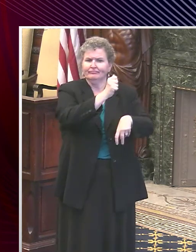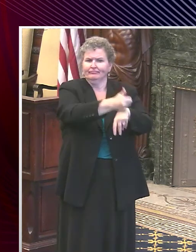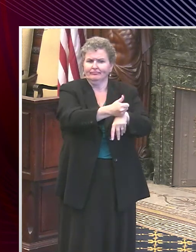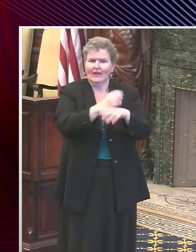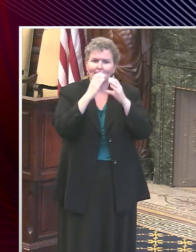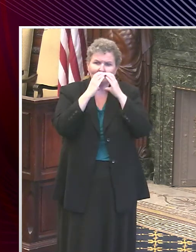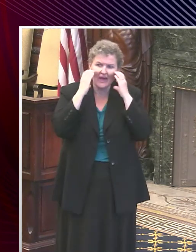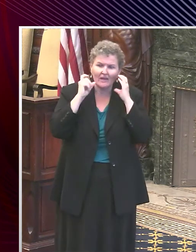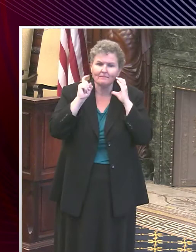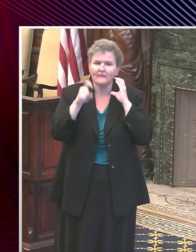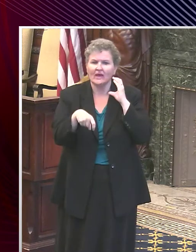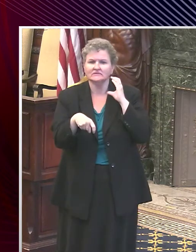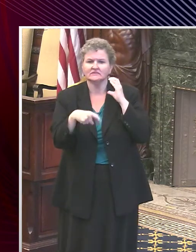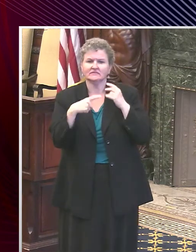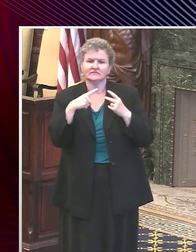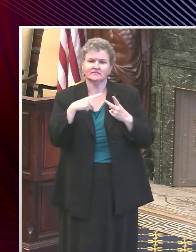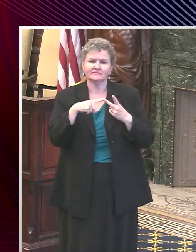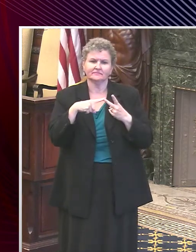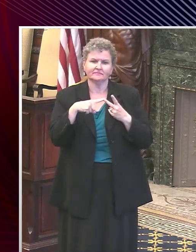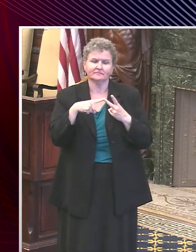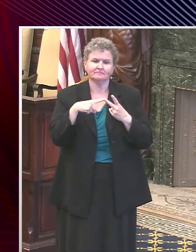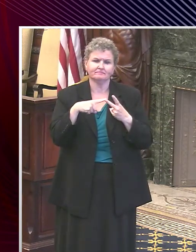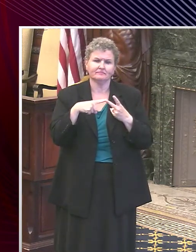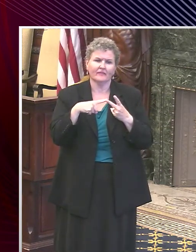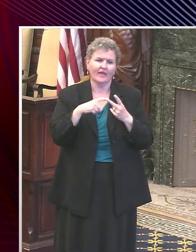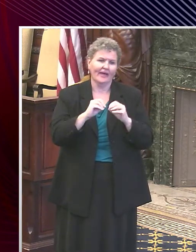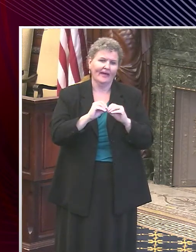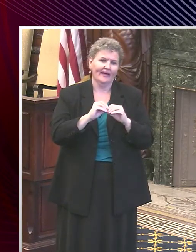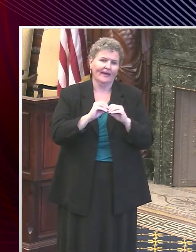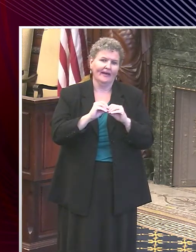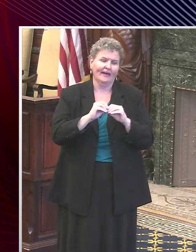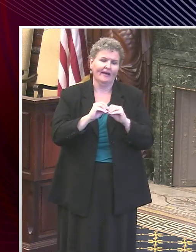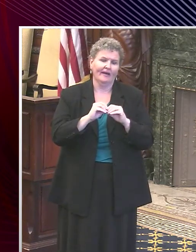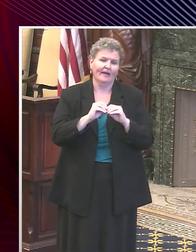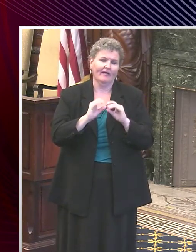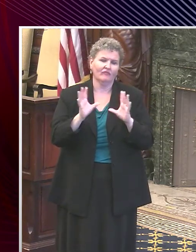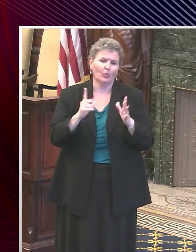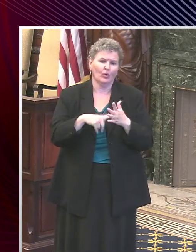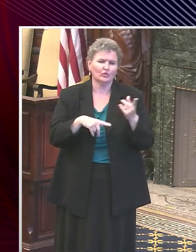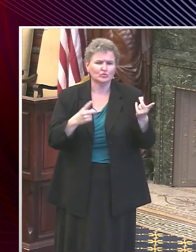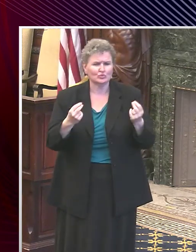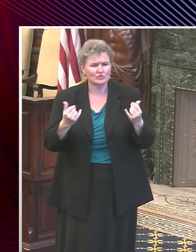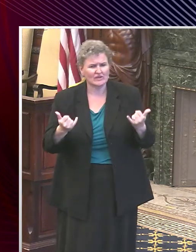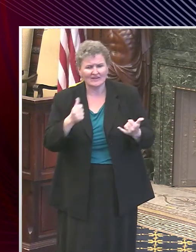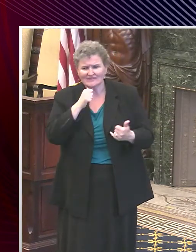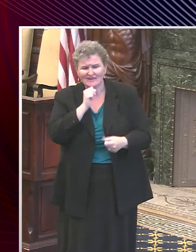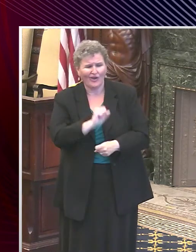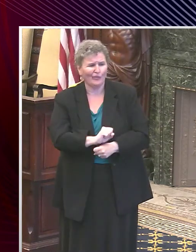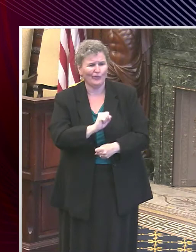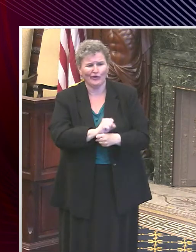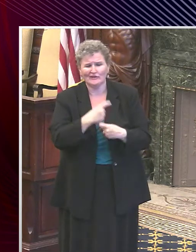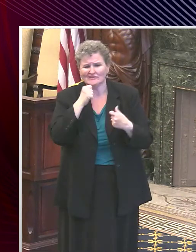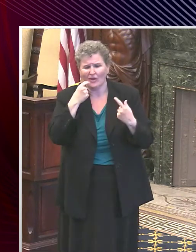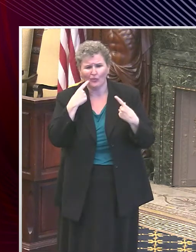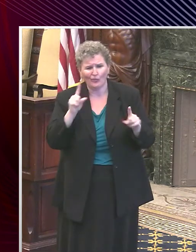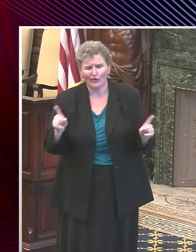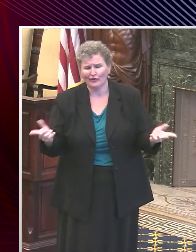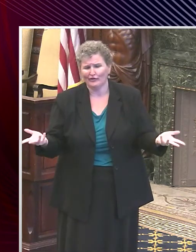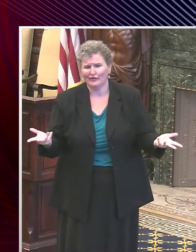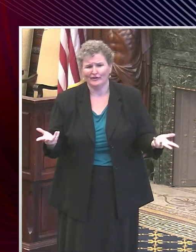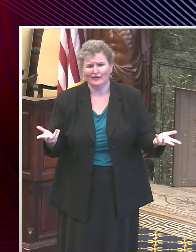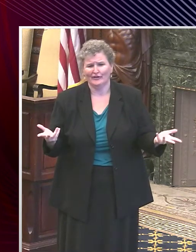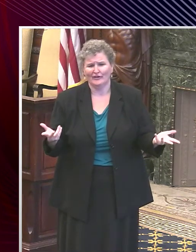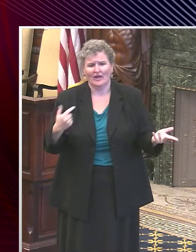Because obviously how it's being currently enforced isn't working. Well, I disagree that it isn't